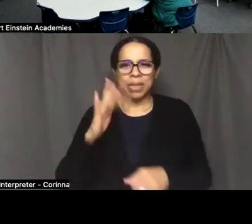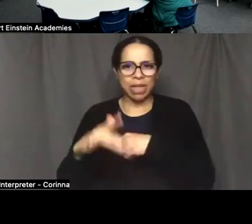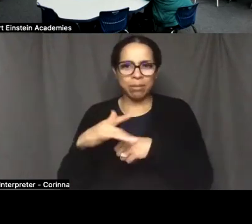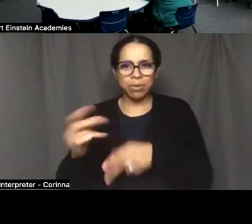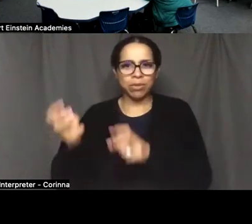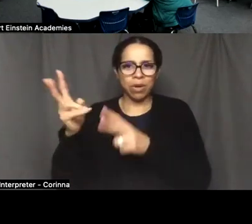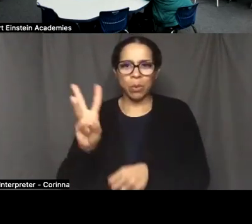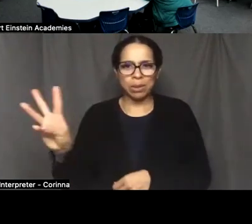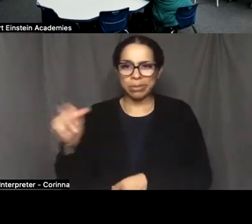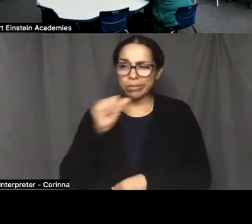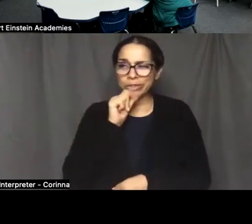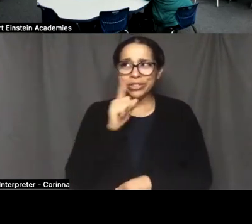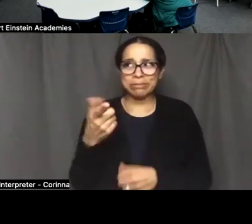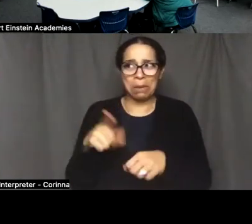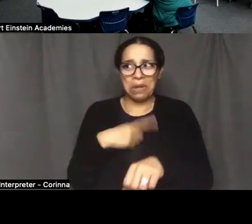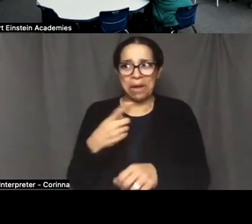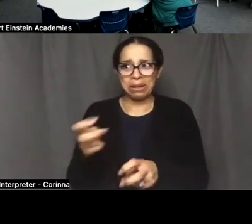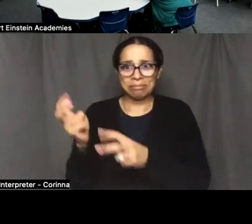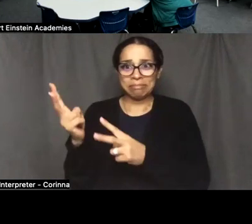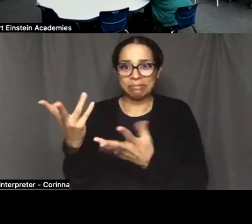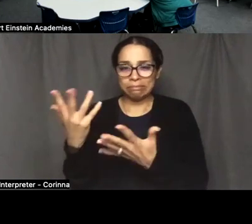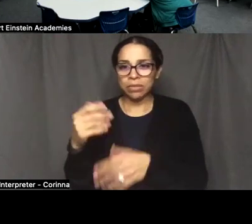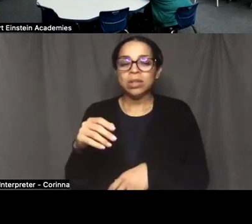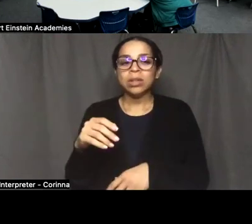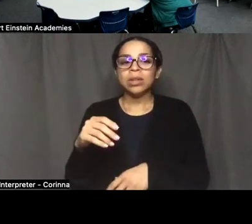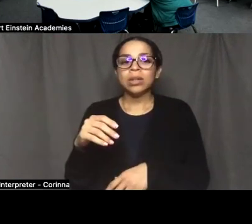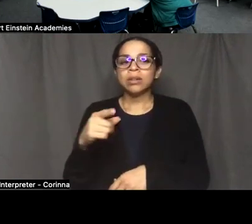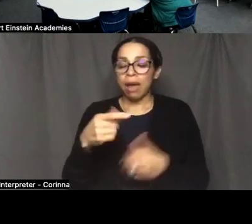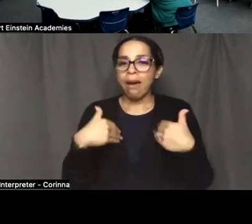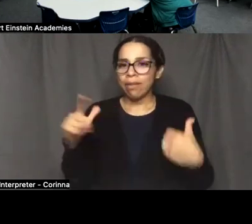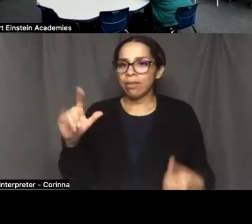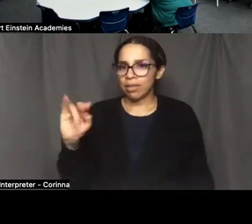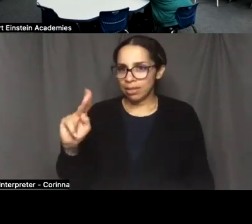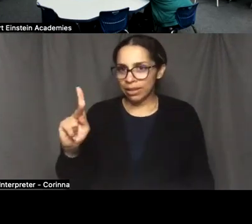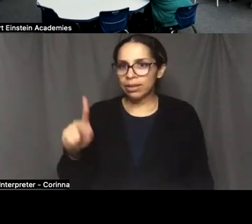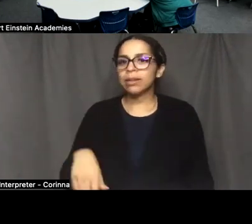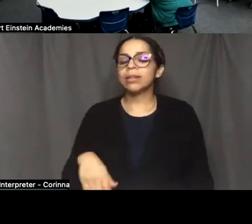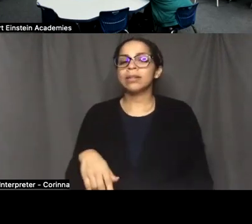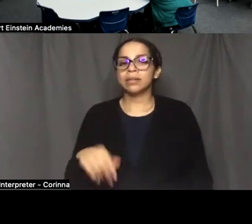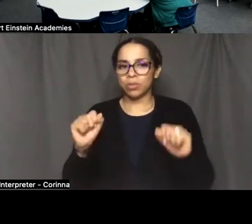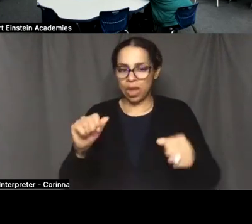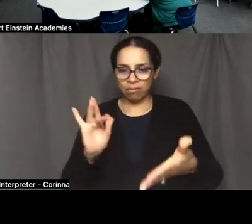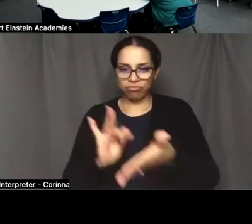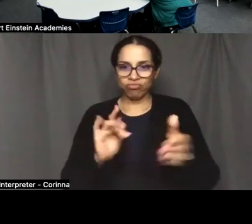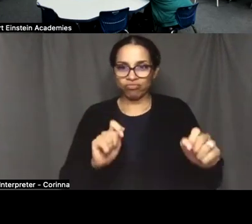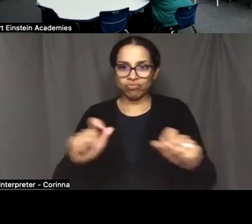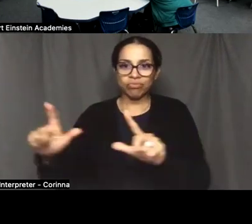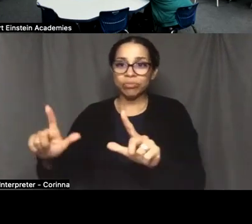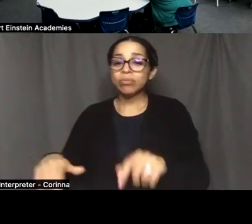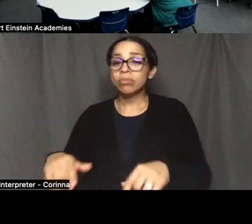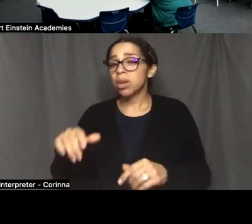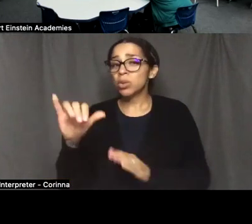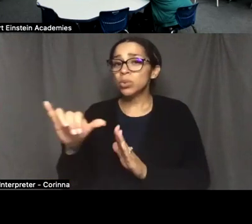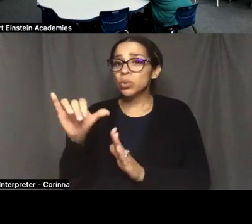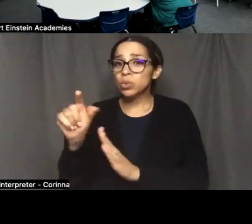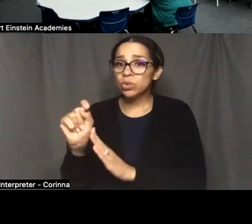long it takes to get up there, but it'll be up there. And there's links in here too of other places you can click on. But YouTube, you can just go to